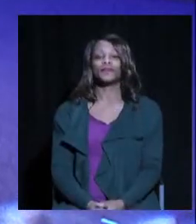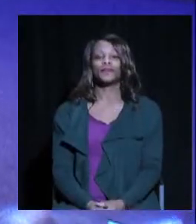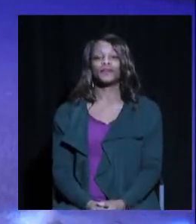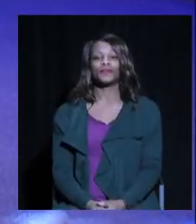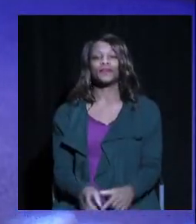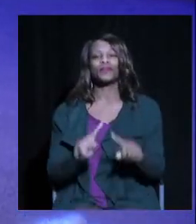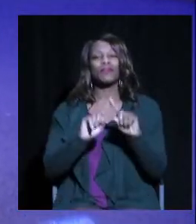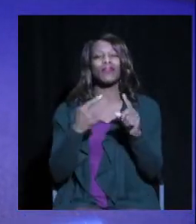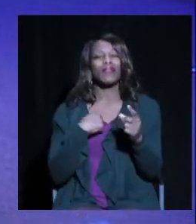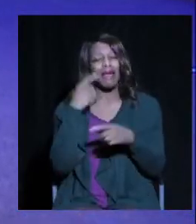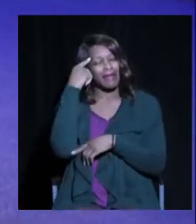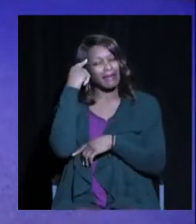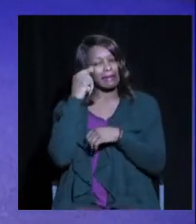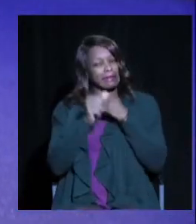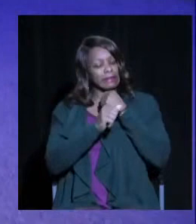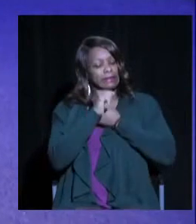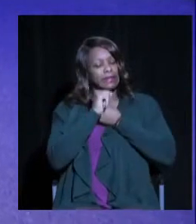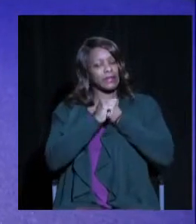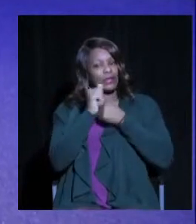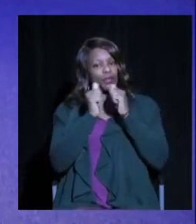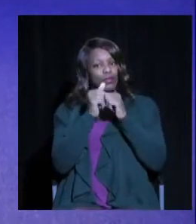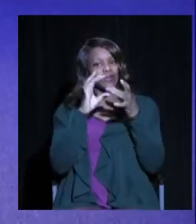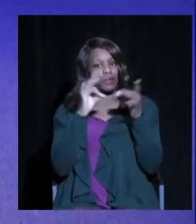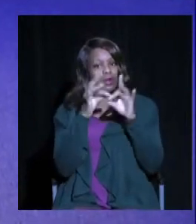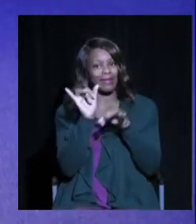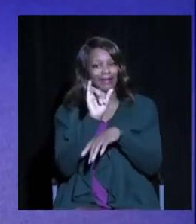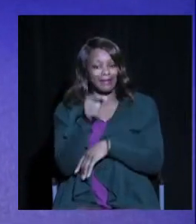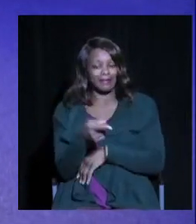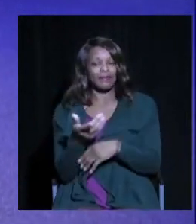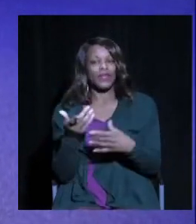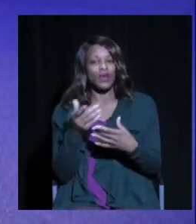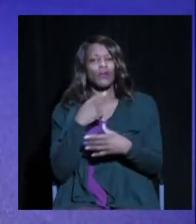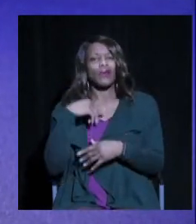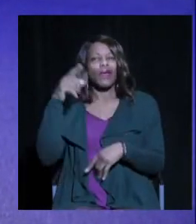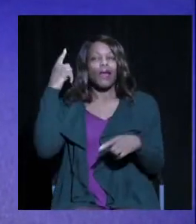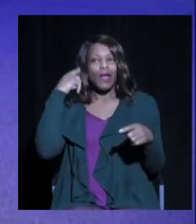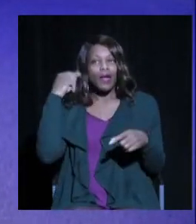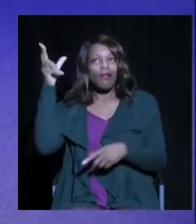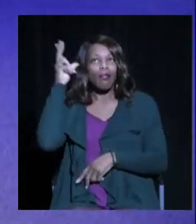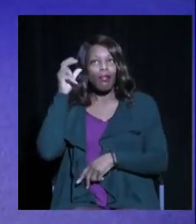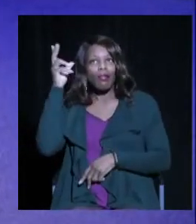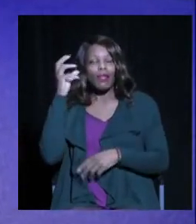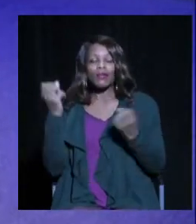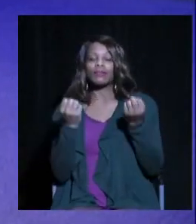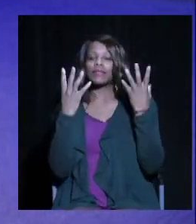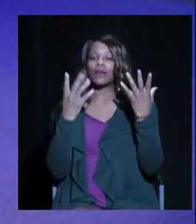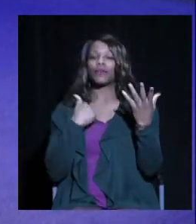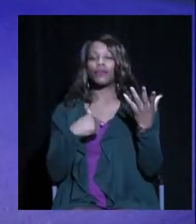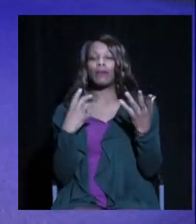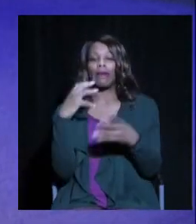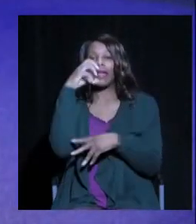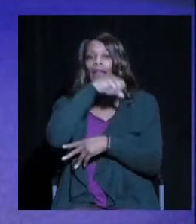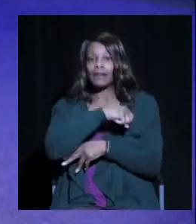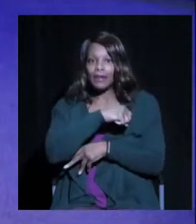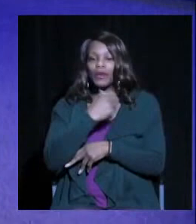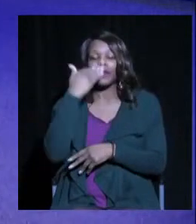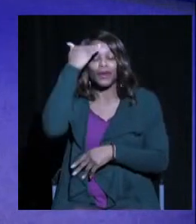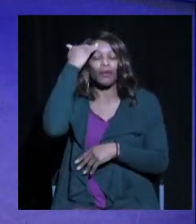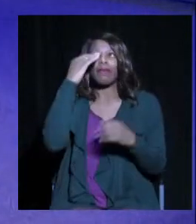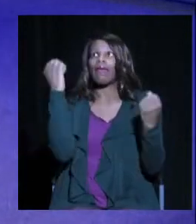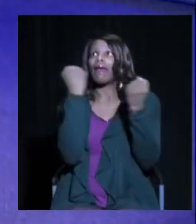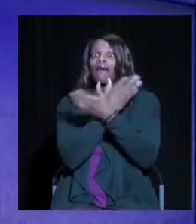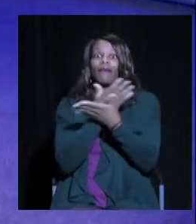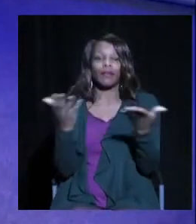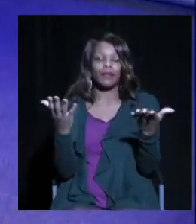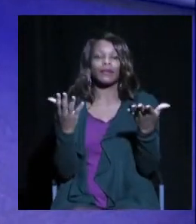But I think one of the dangers with these stories is when we've heard them so many times, we can assume that we know everything about